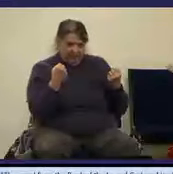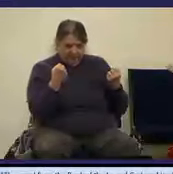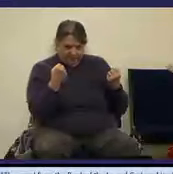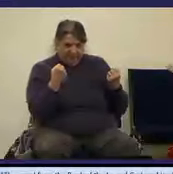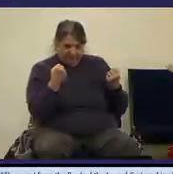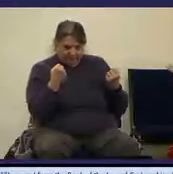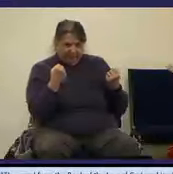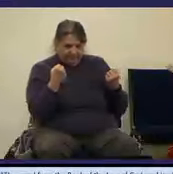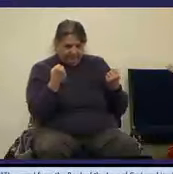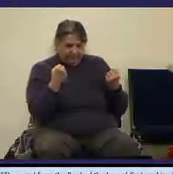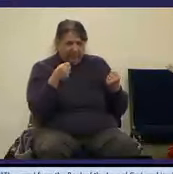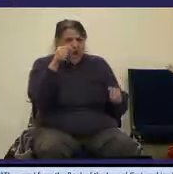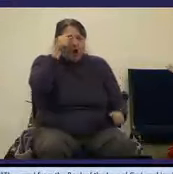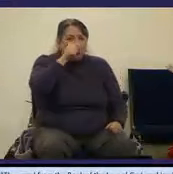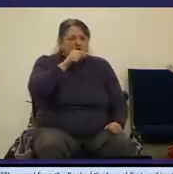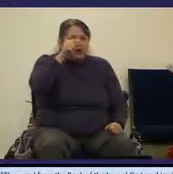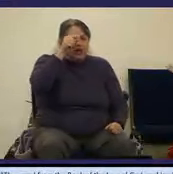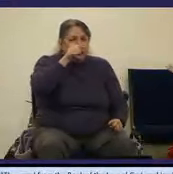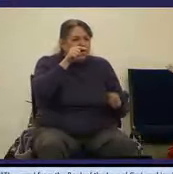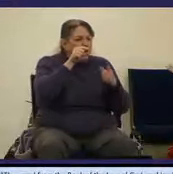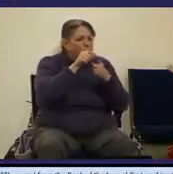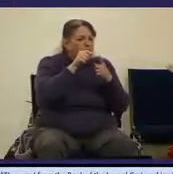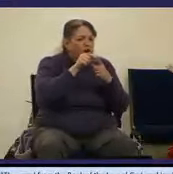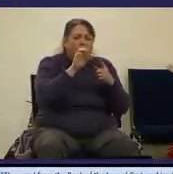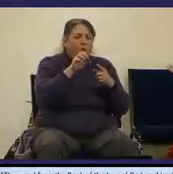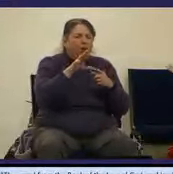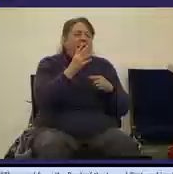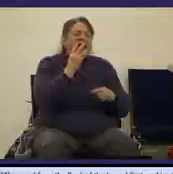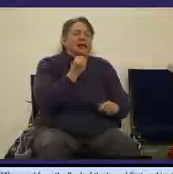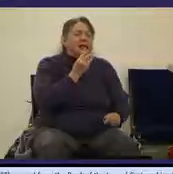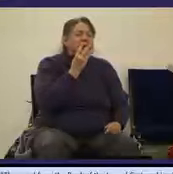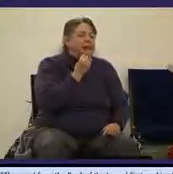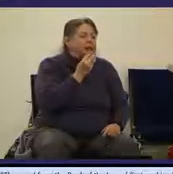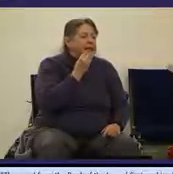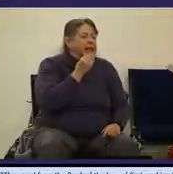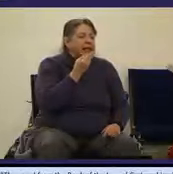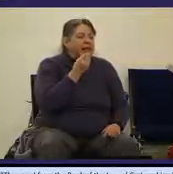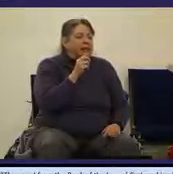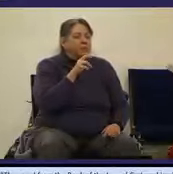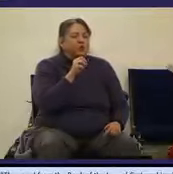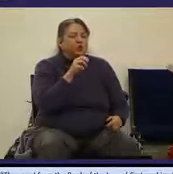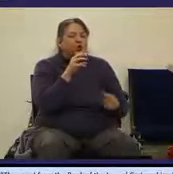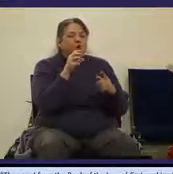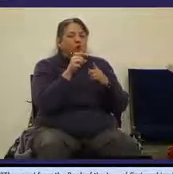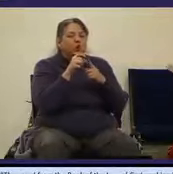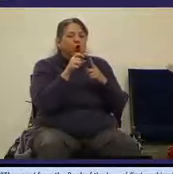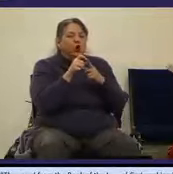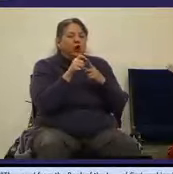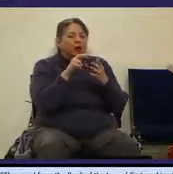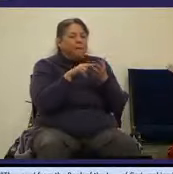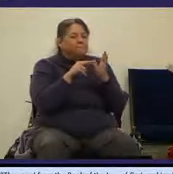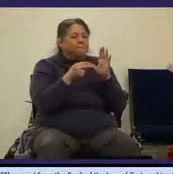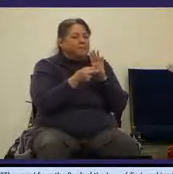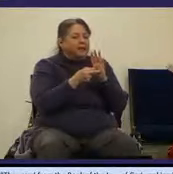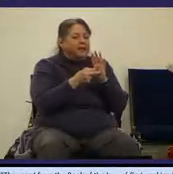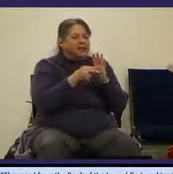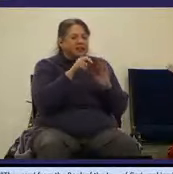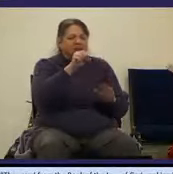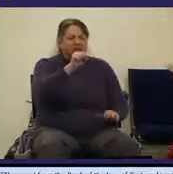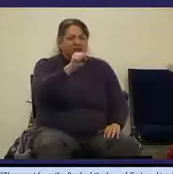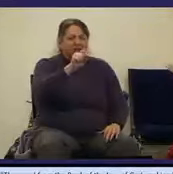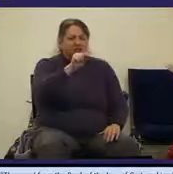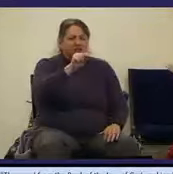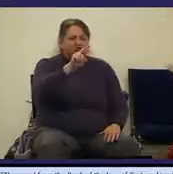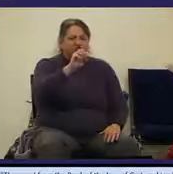So the Greek word for strength here, the Hebrew word for strength here, is the word meos. And meos is the same Hebrew